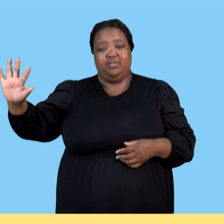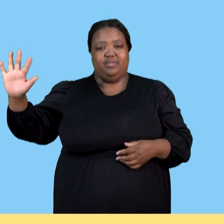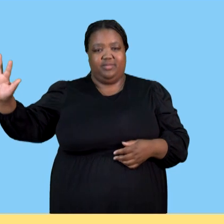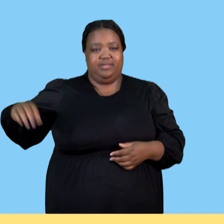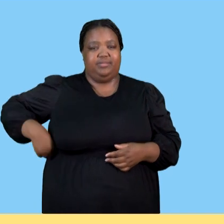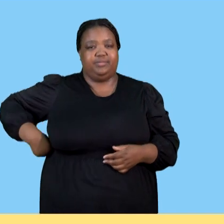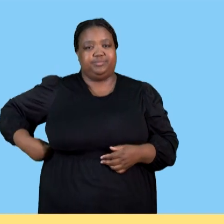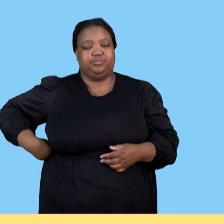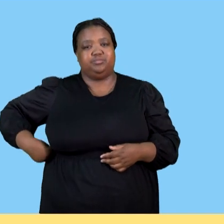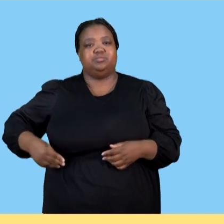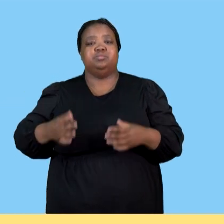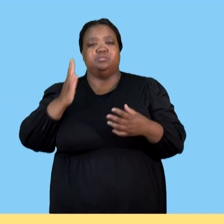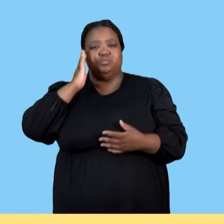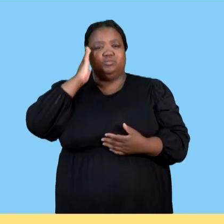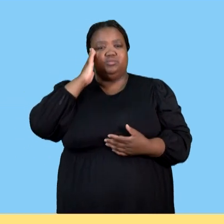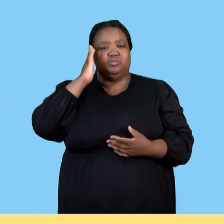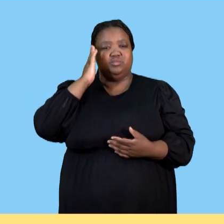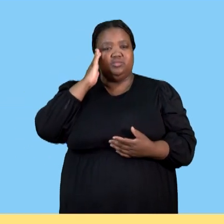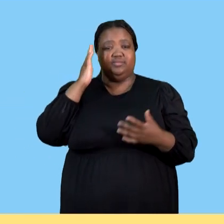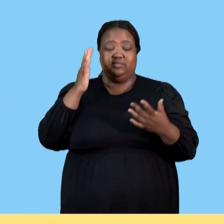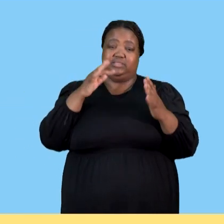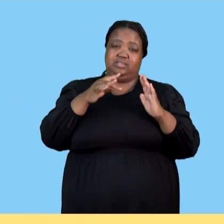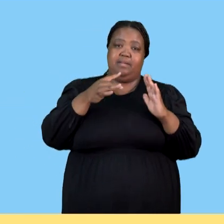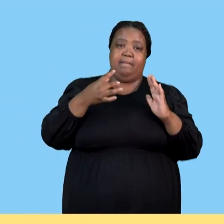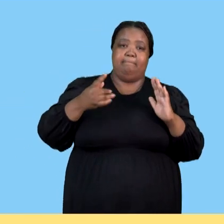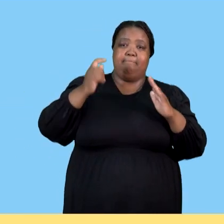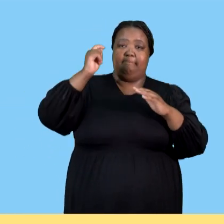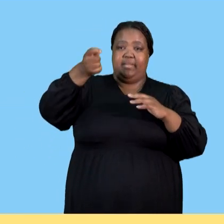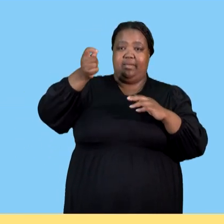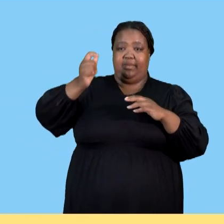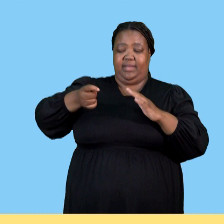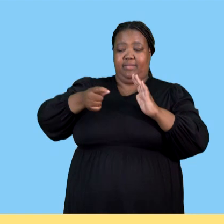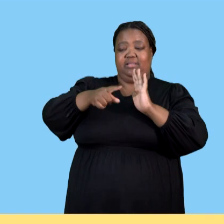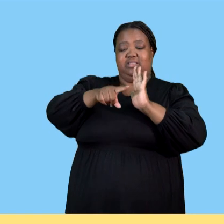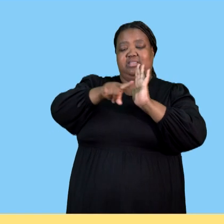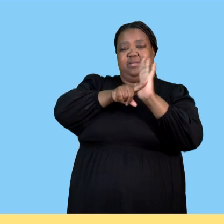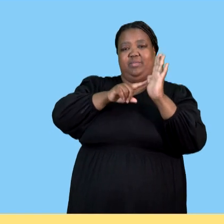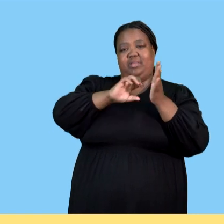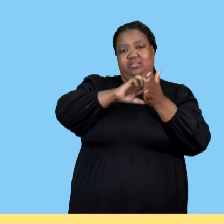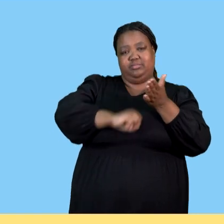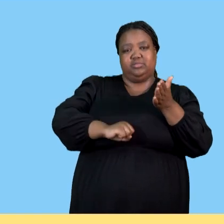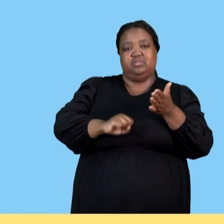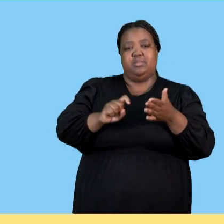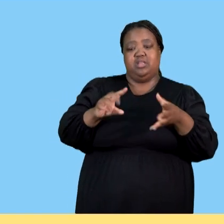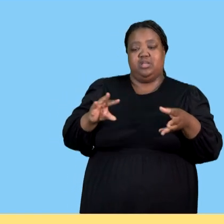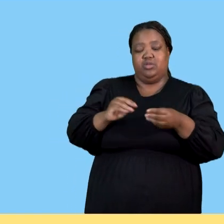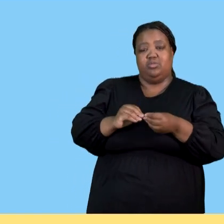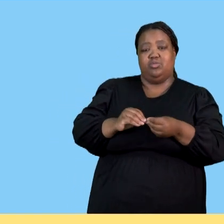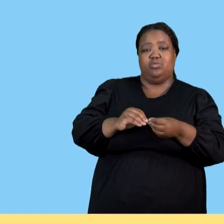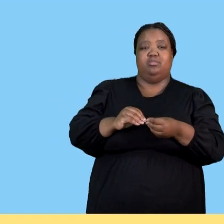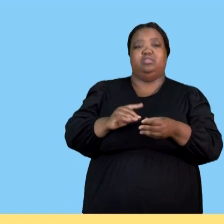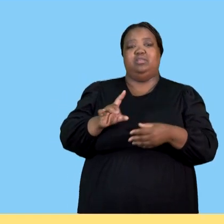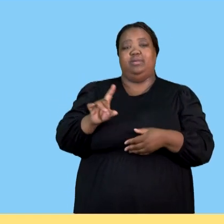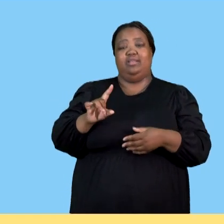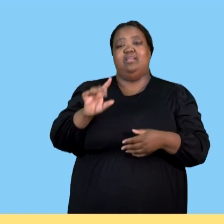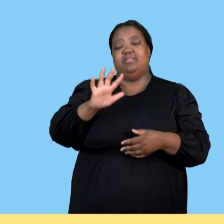55,855. And I know that my payments must be subtracted, so I'll just put a bracket already. My total